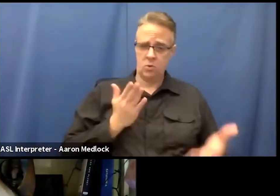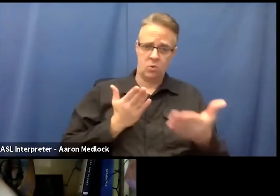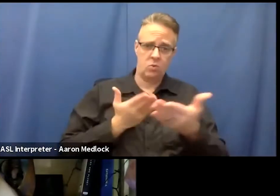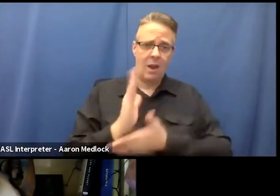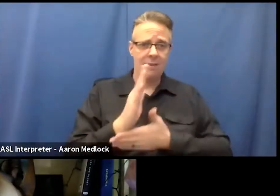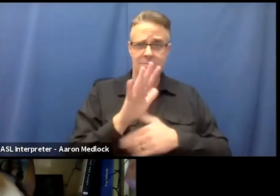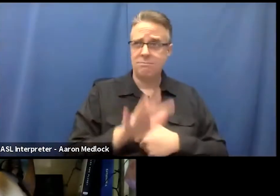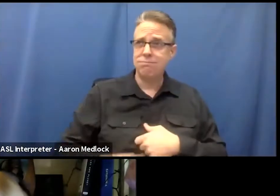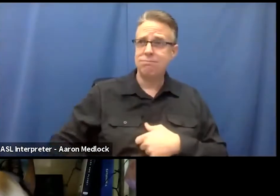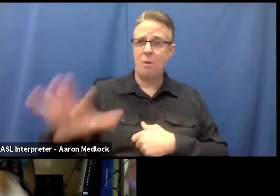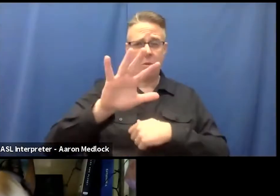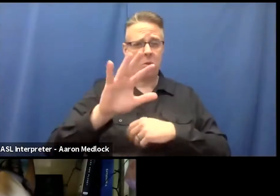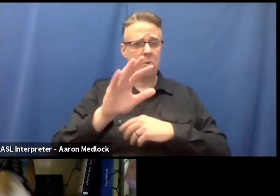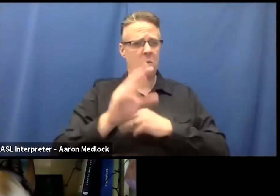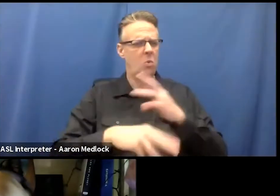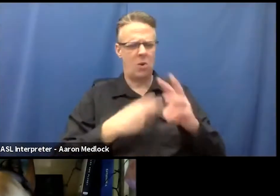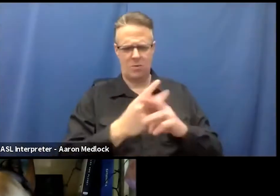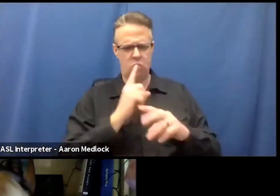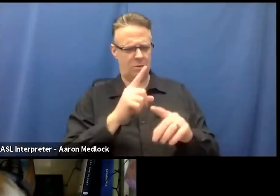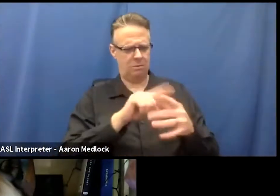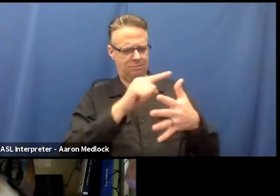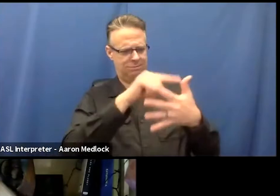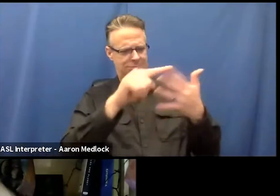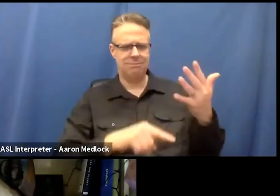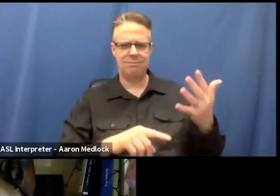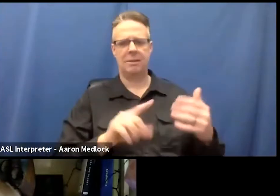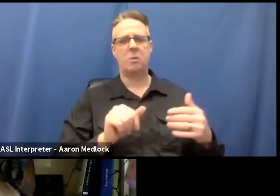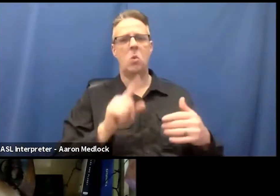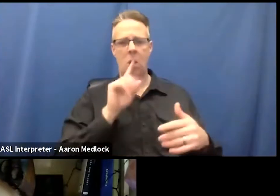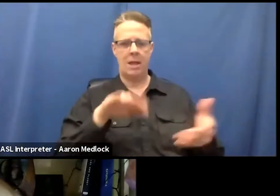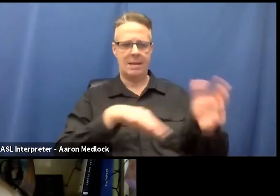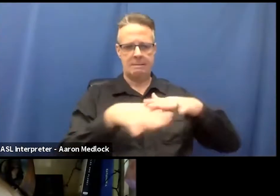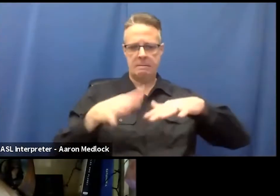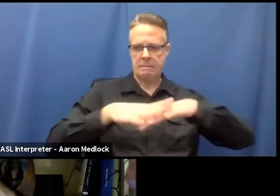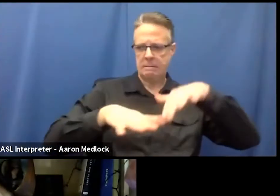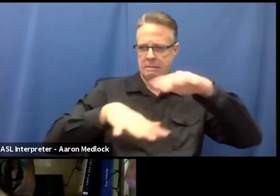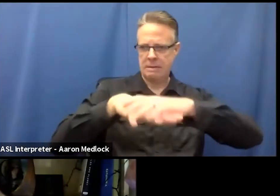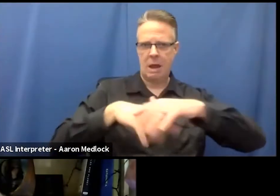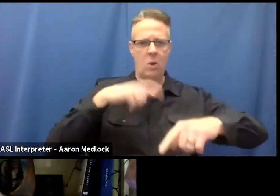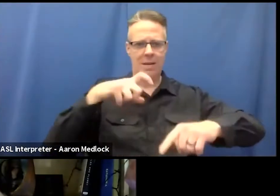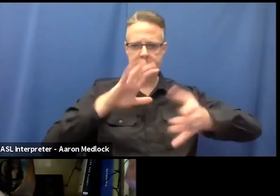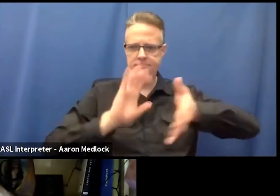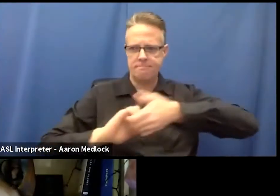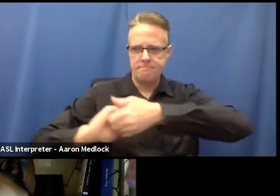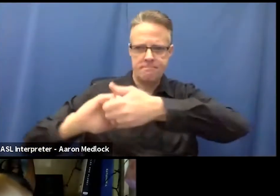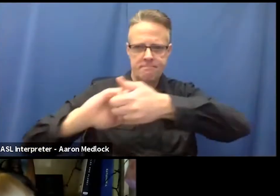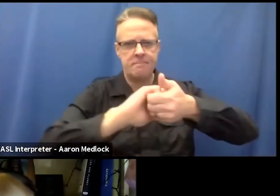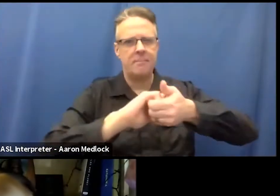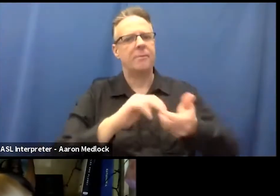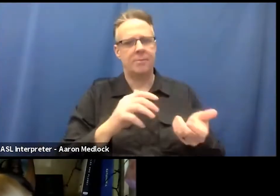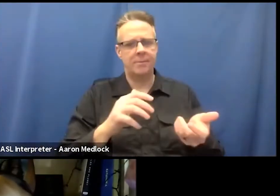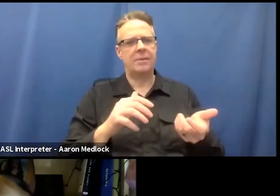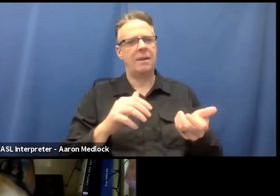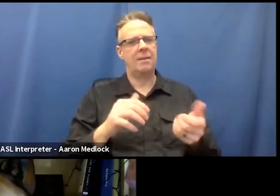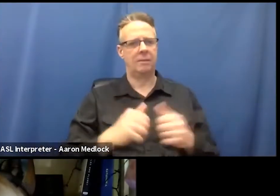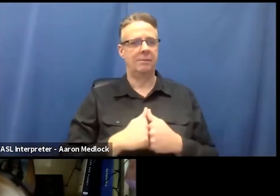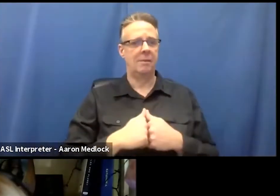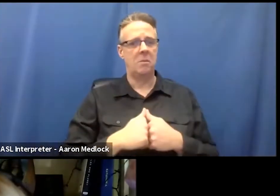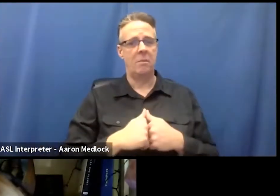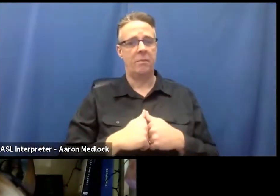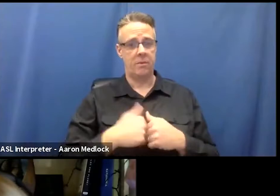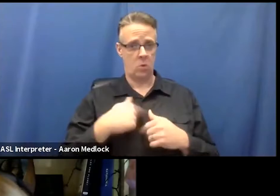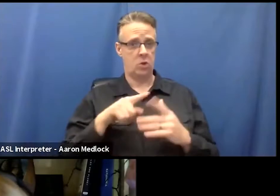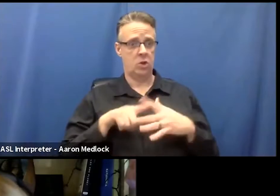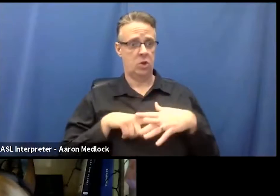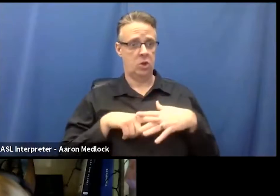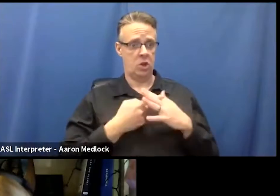world, disabled right there, intersectionally, we need to be pulling together. And if we're starting